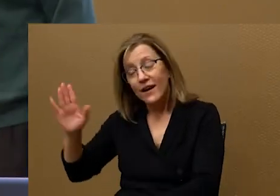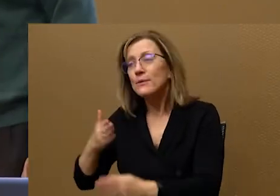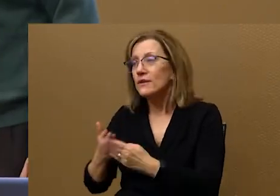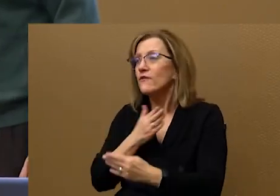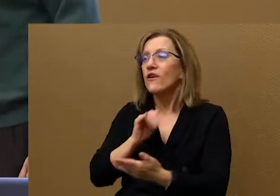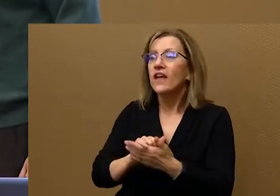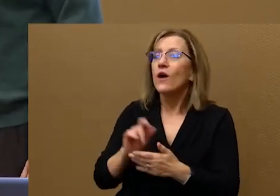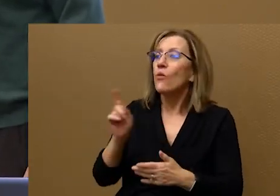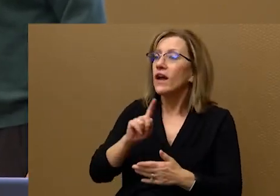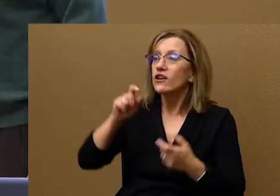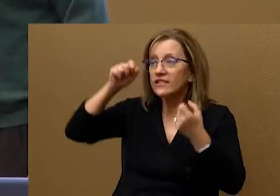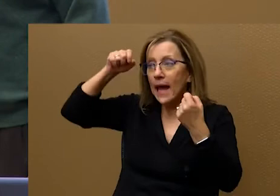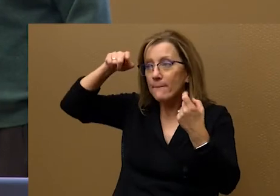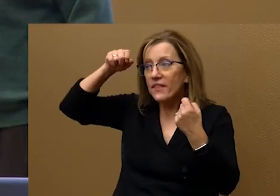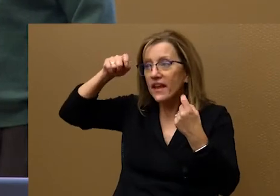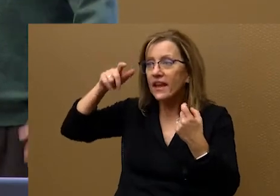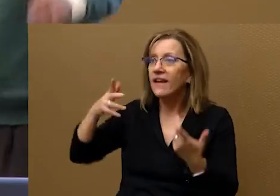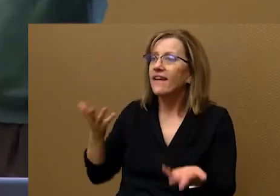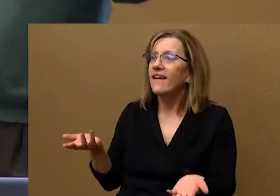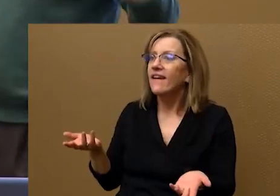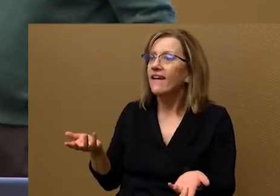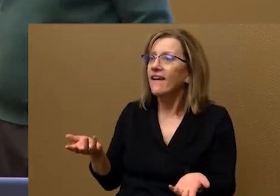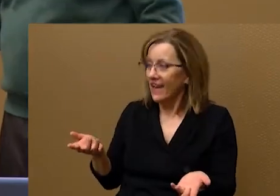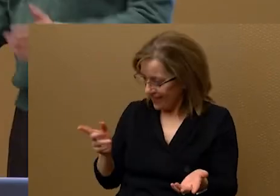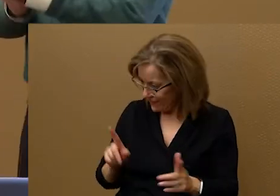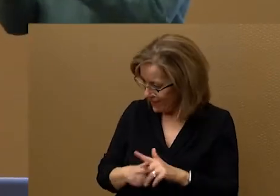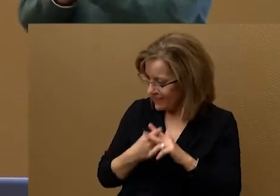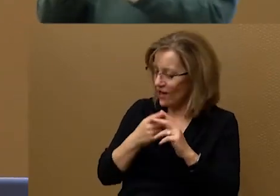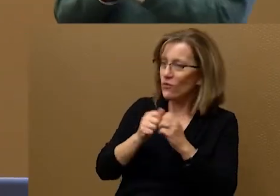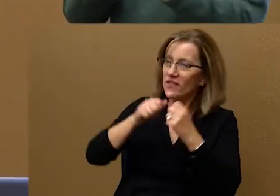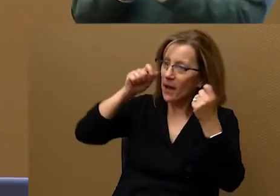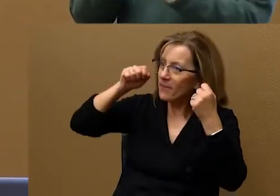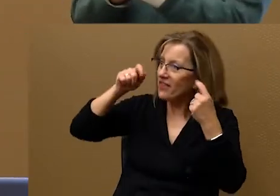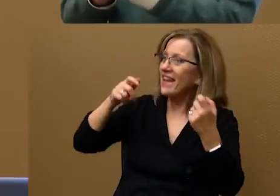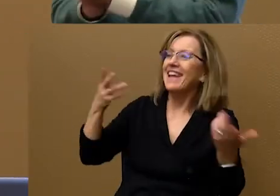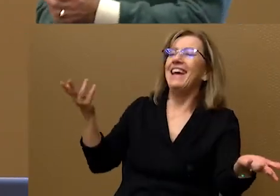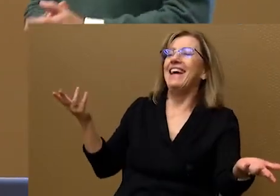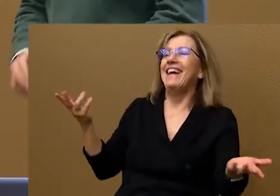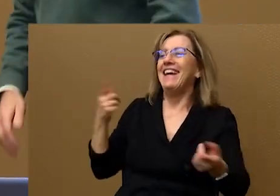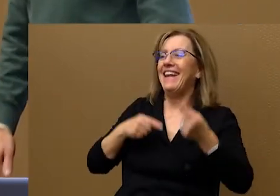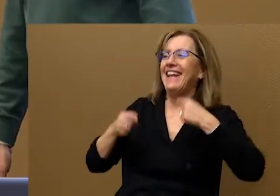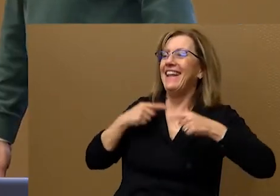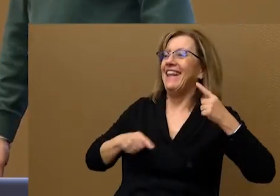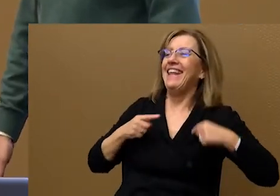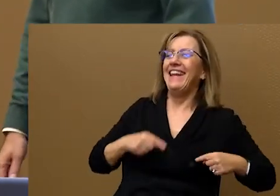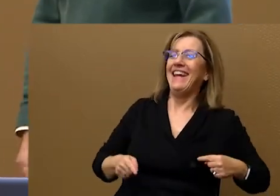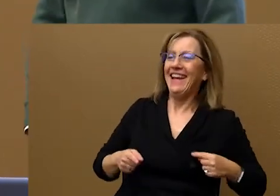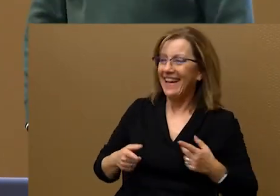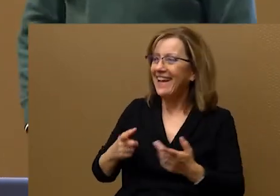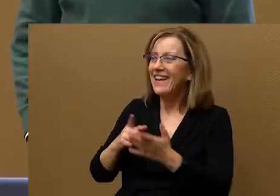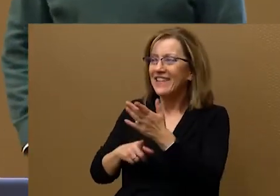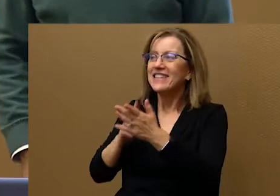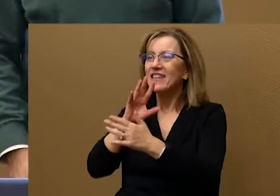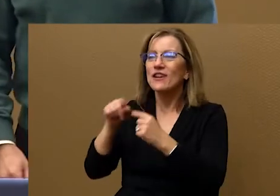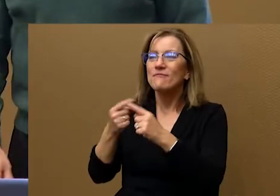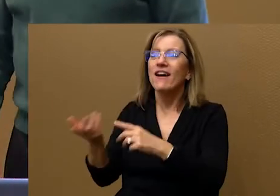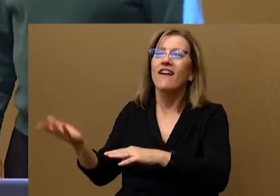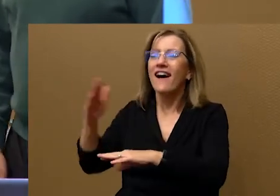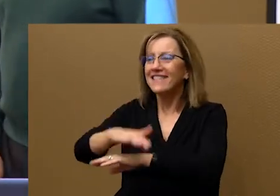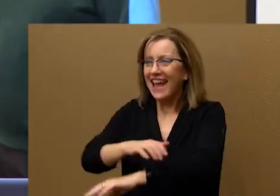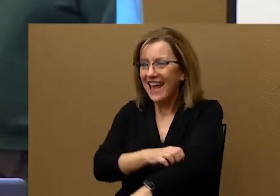empathy? And start with empathy. Yeah, start Let's with work empathy. backwards. What have we been talking about all day? Yes. Step 1, 2,